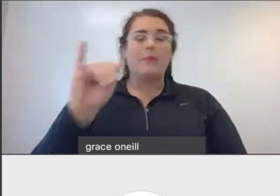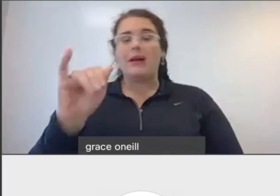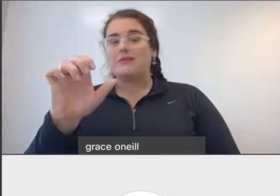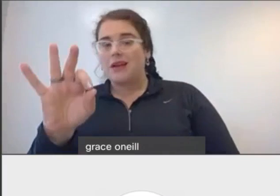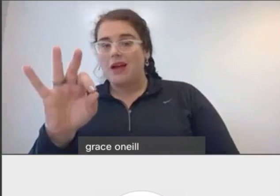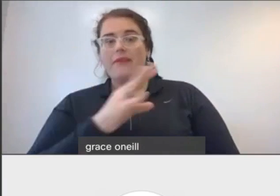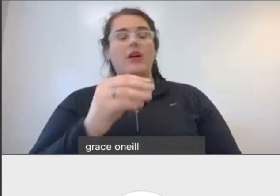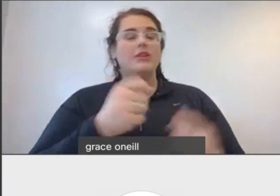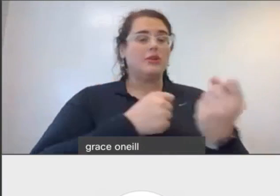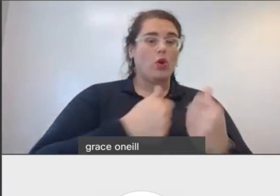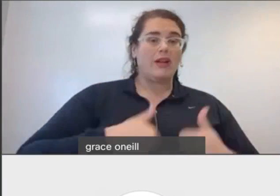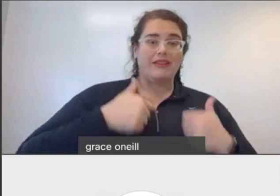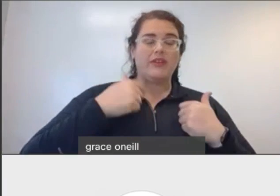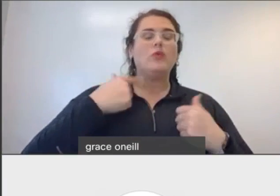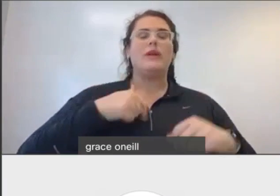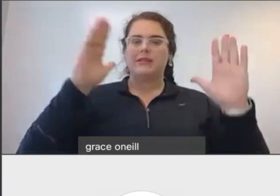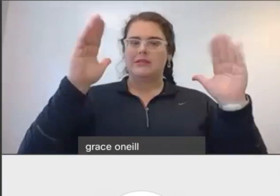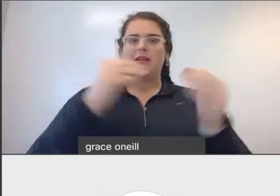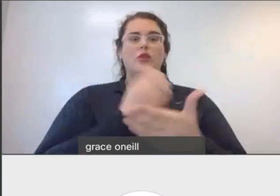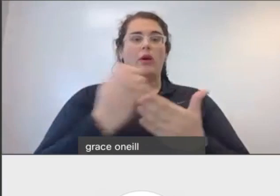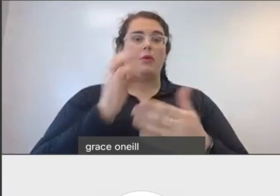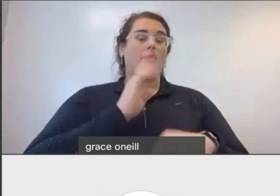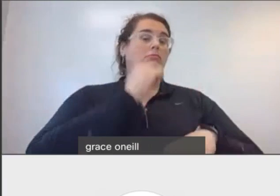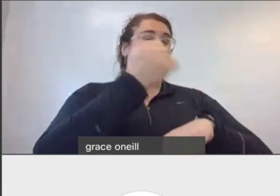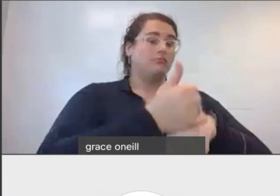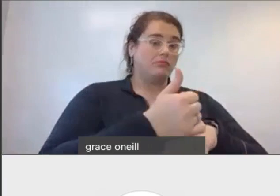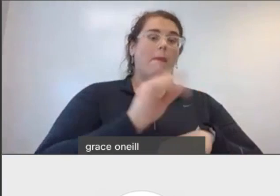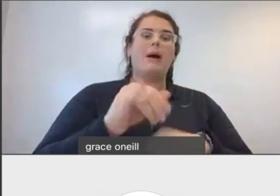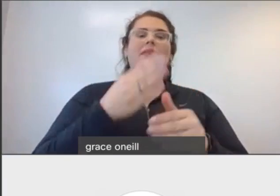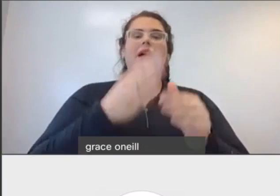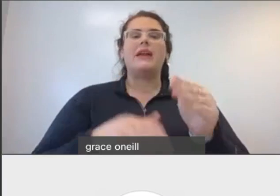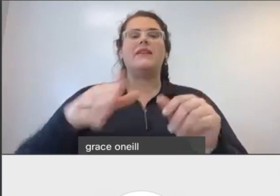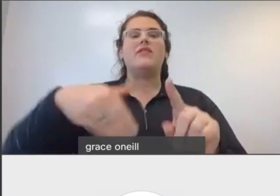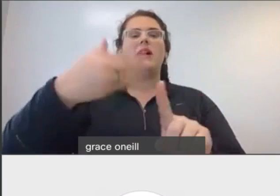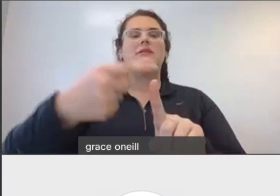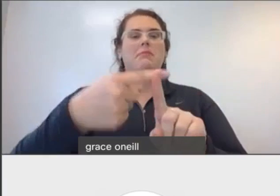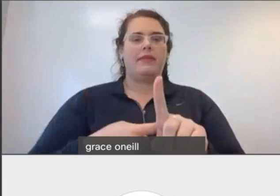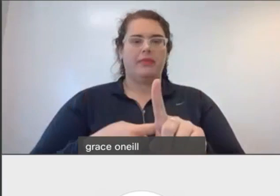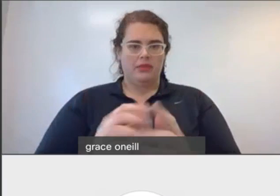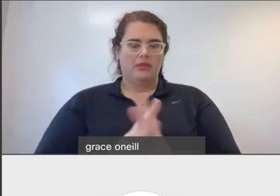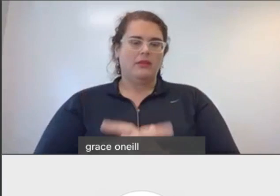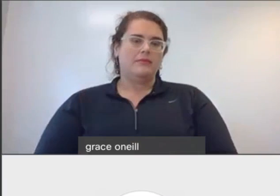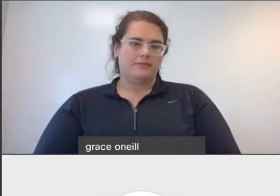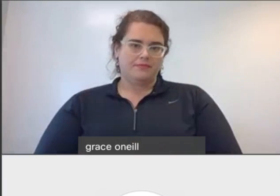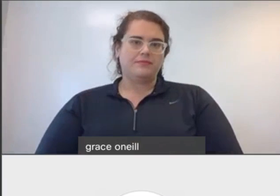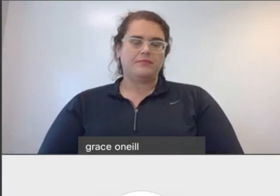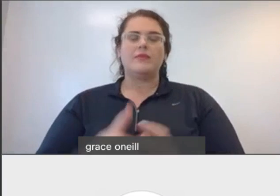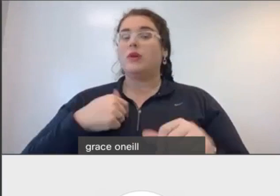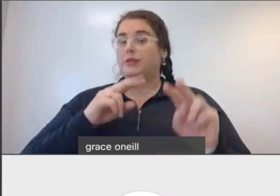living will be in place by the end of March. So we're looking forward to seeing how